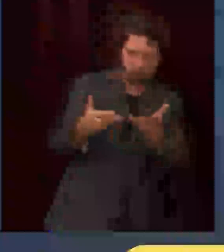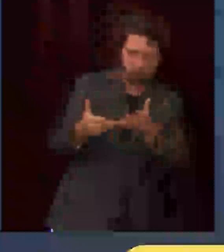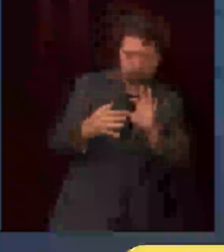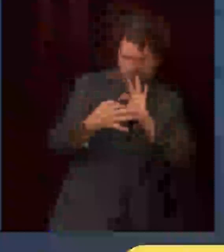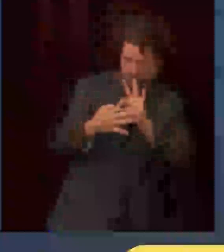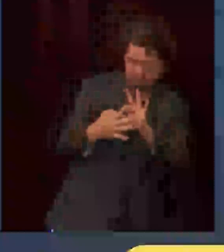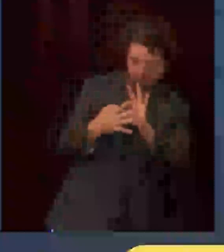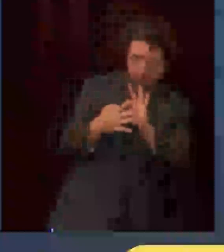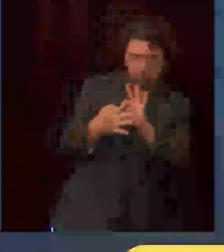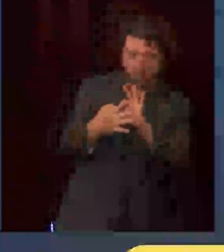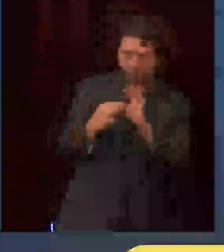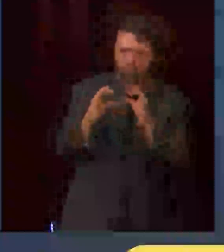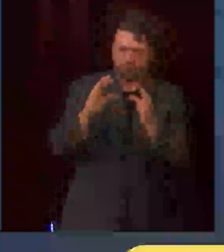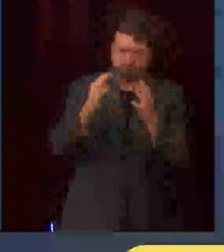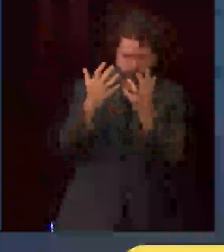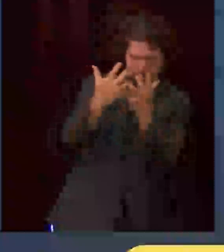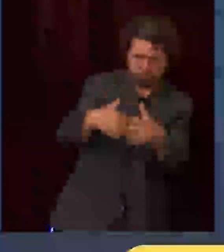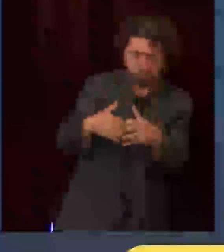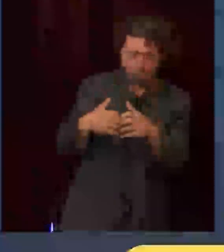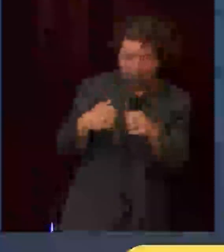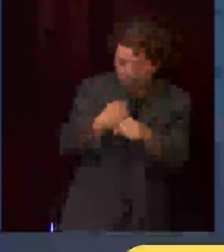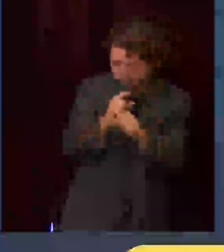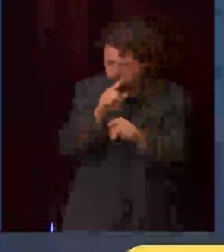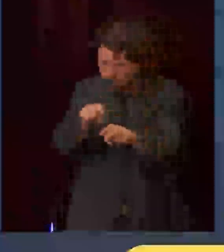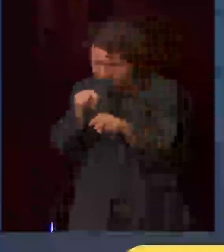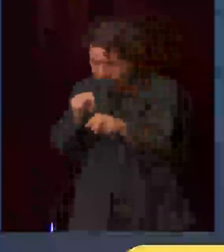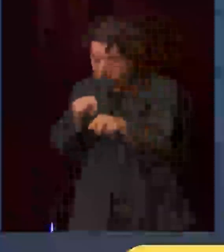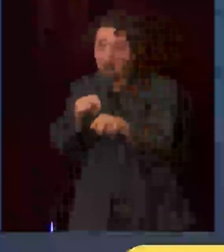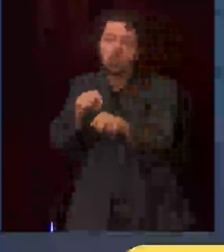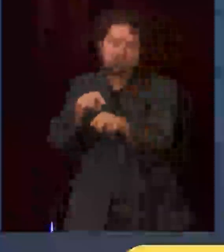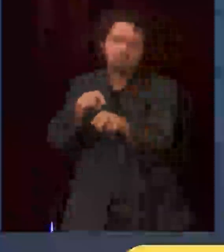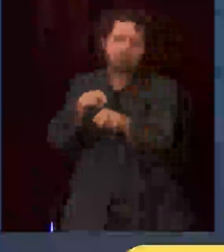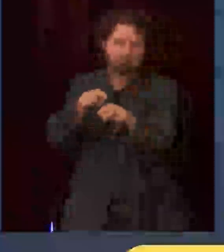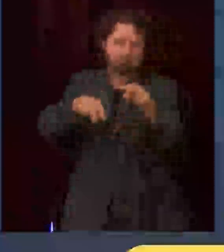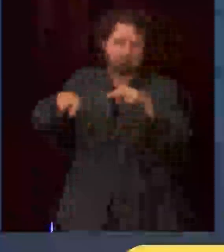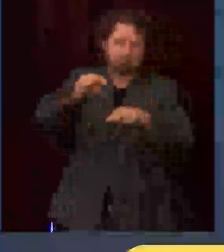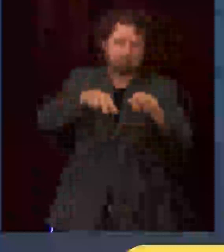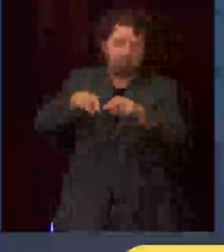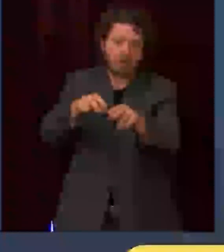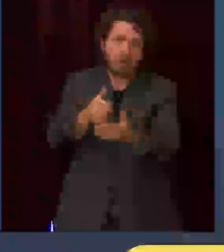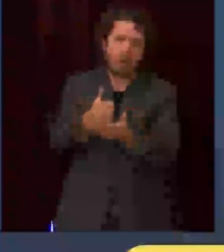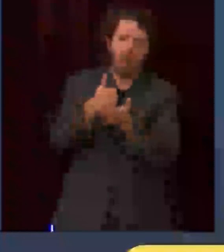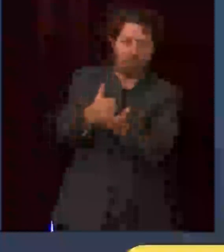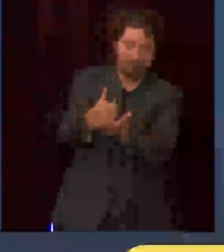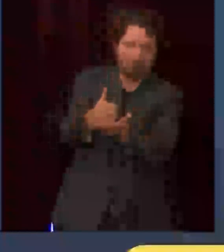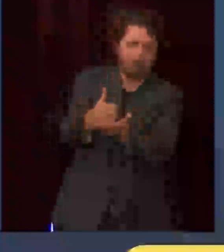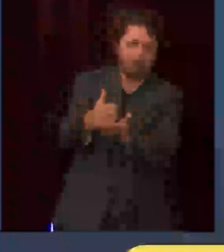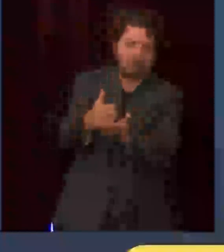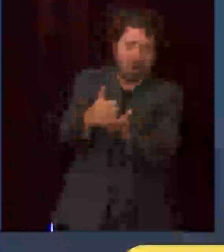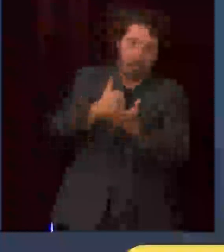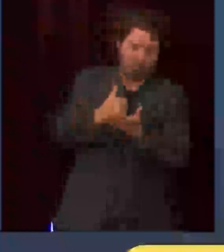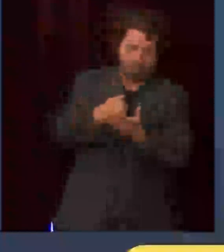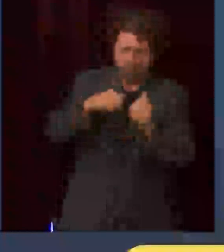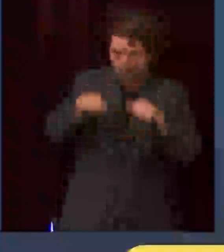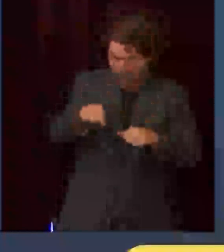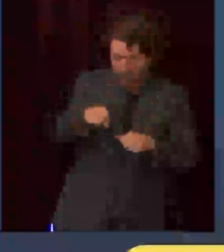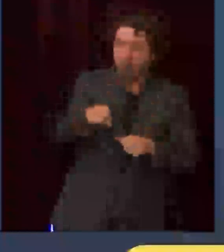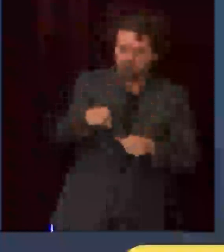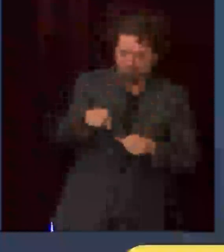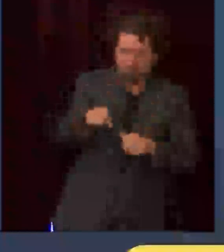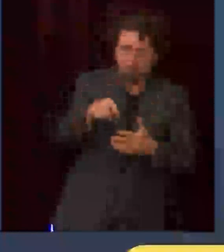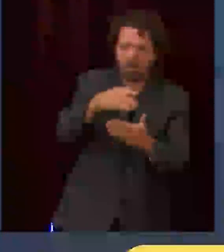criteria designed by public health officials to be able to evaluate counties, that to look if they have the